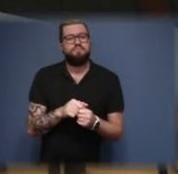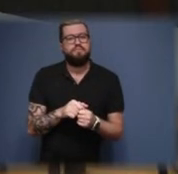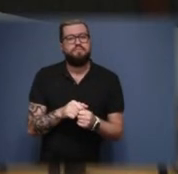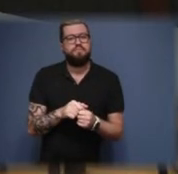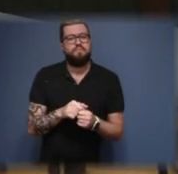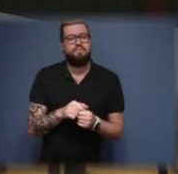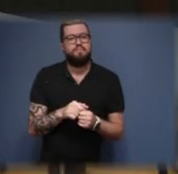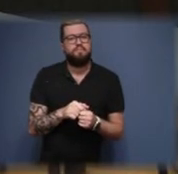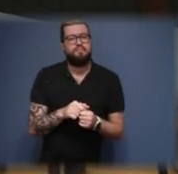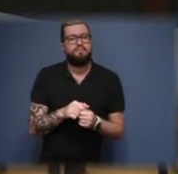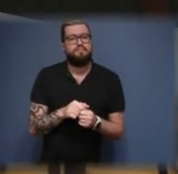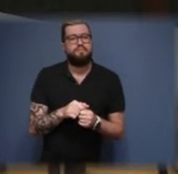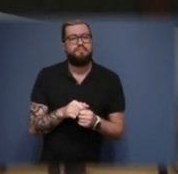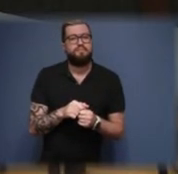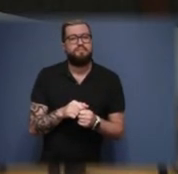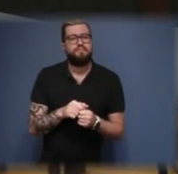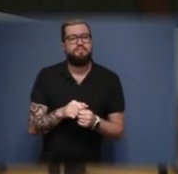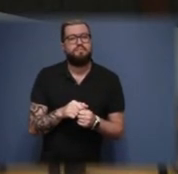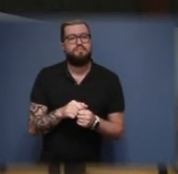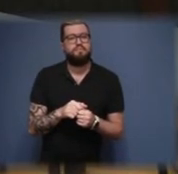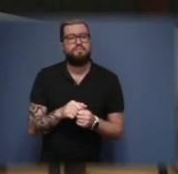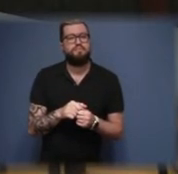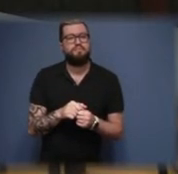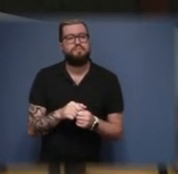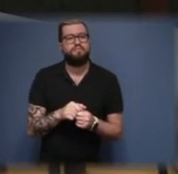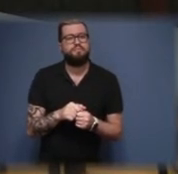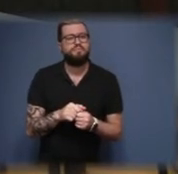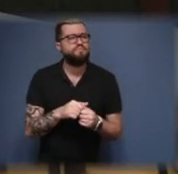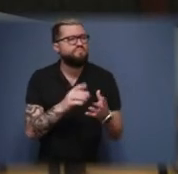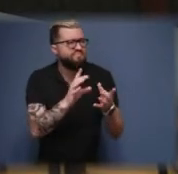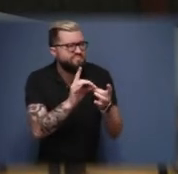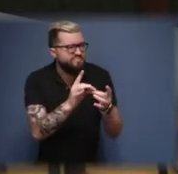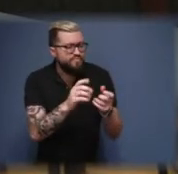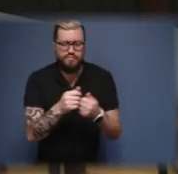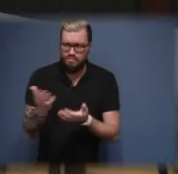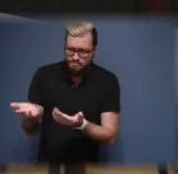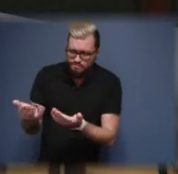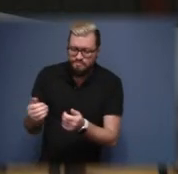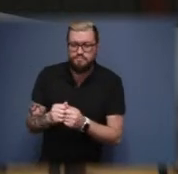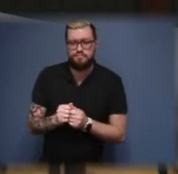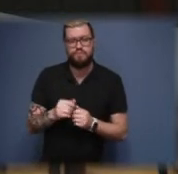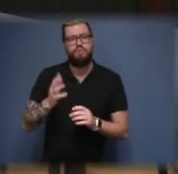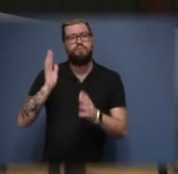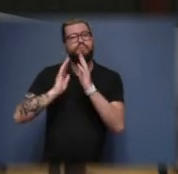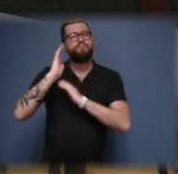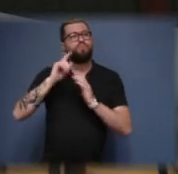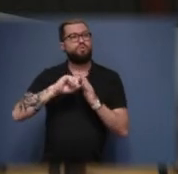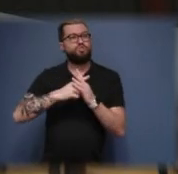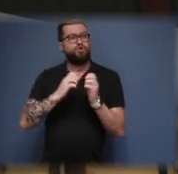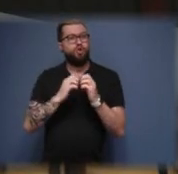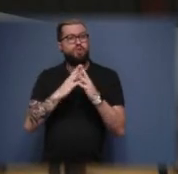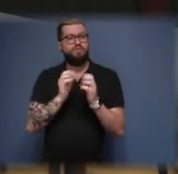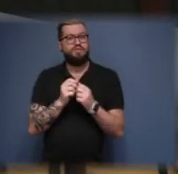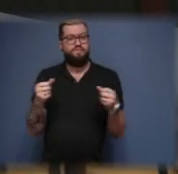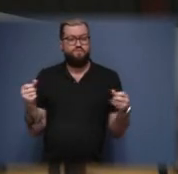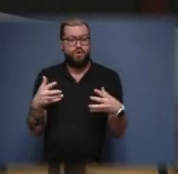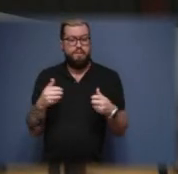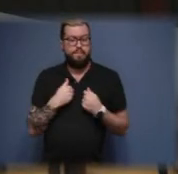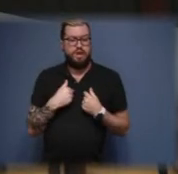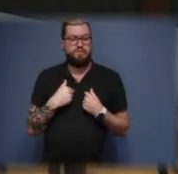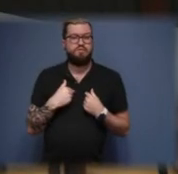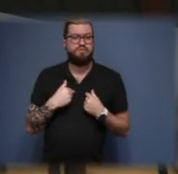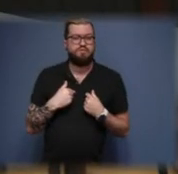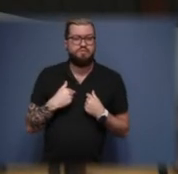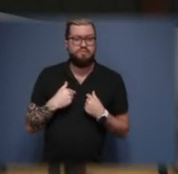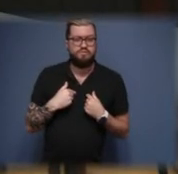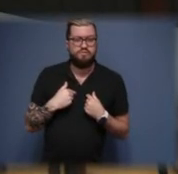can I say what's in my heart? Sure. I guess when I started, I was kind of afraid of my resident, but then